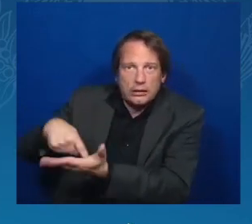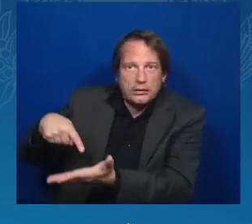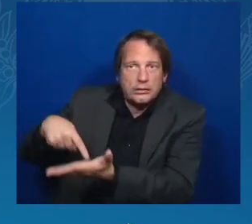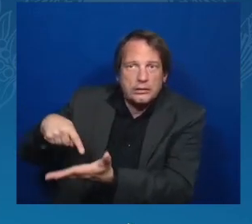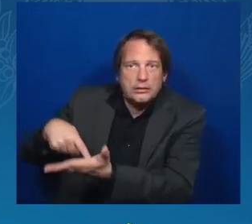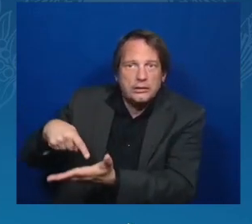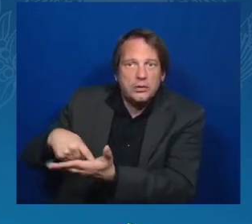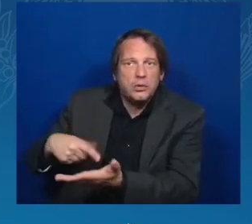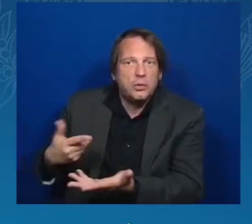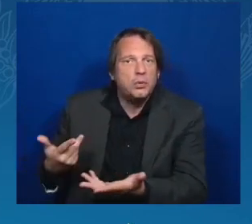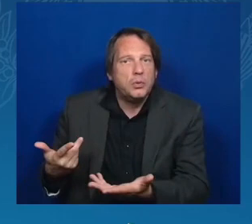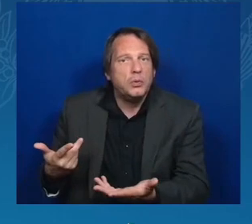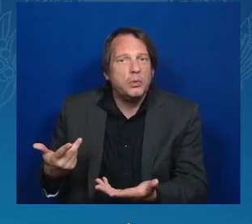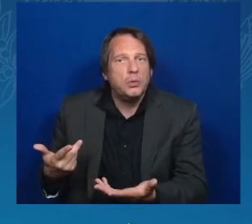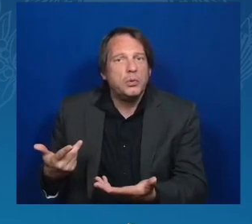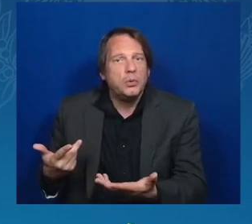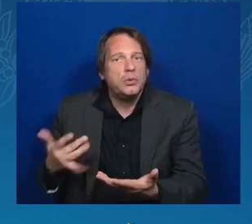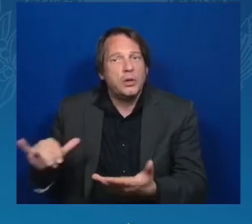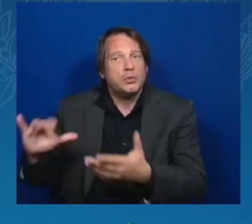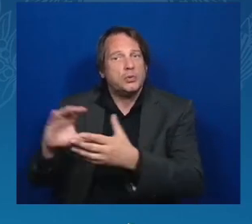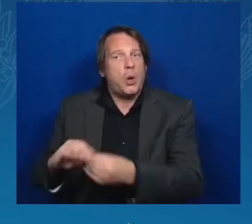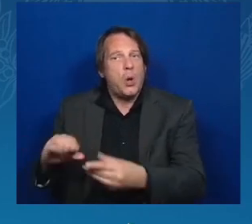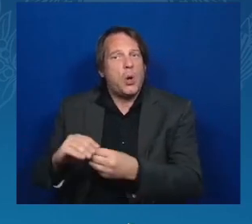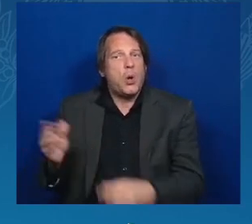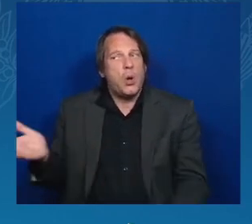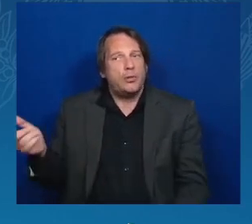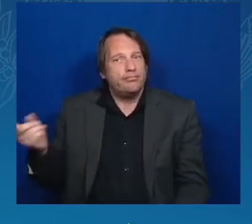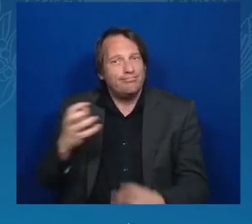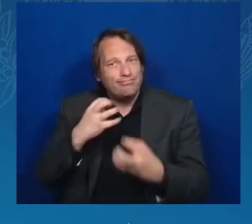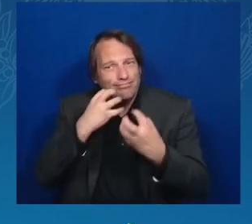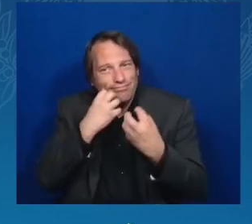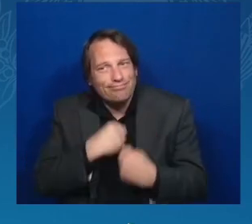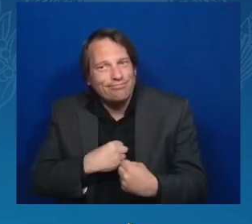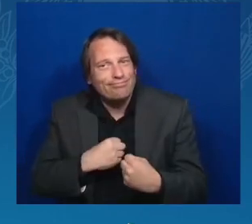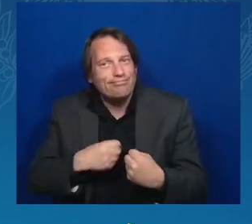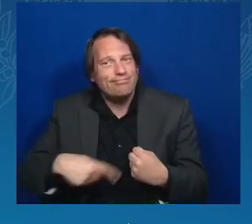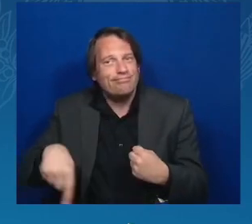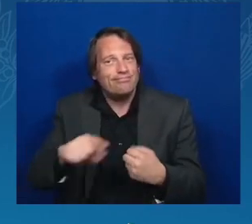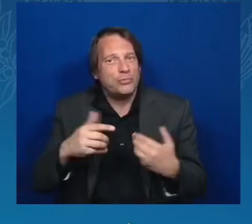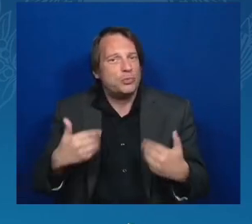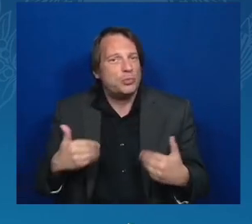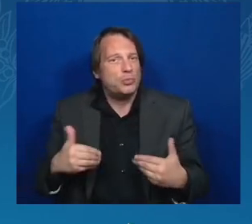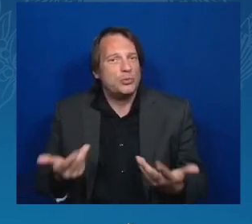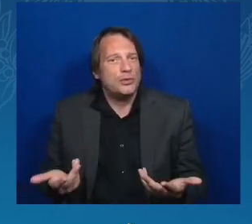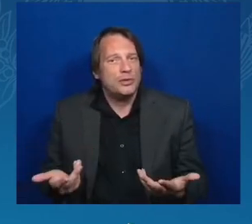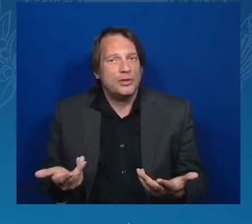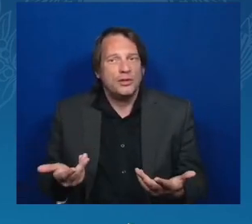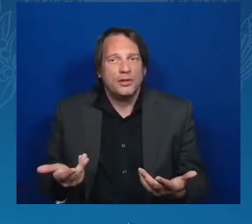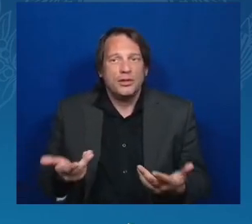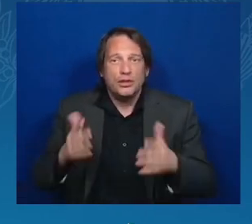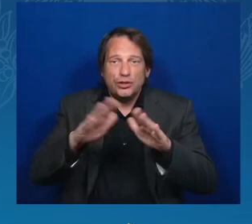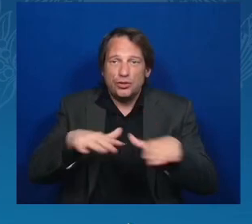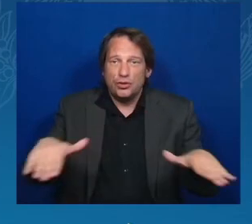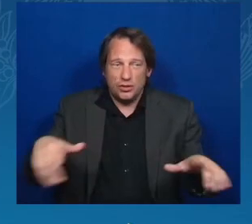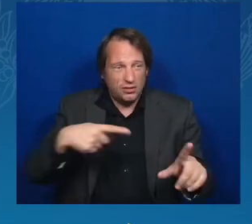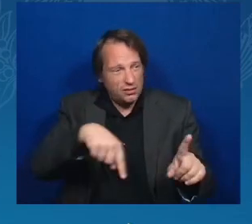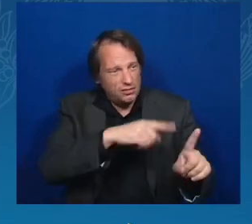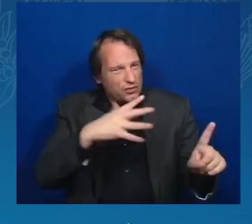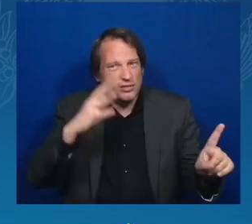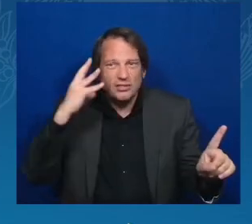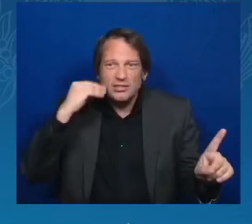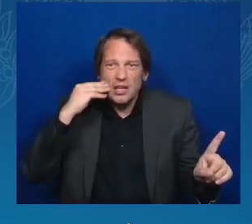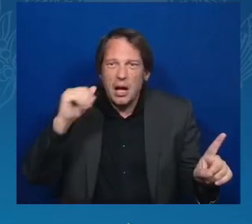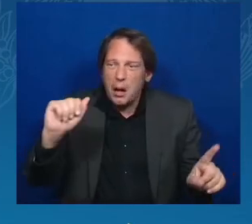know, we talk about the least of these, the children who have been abused and neglected. And this is